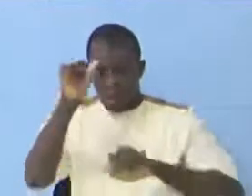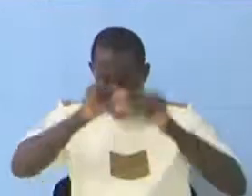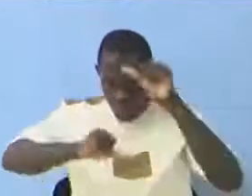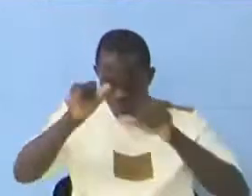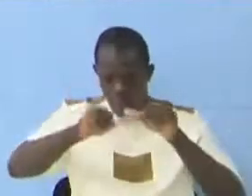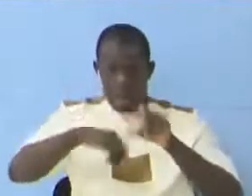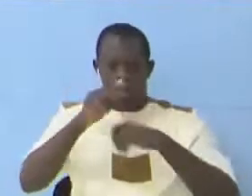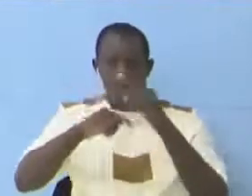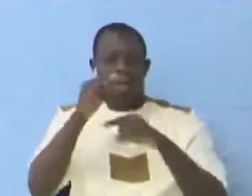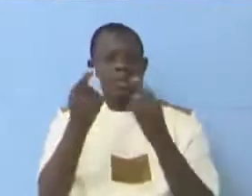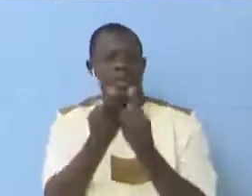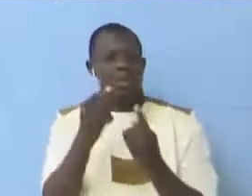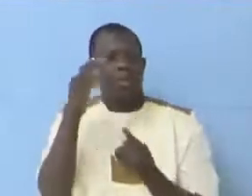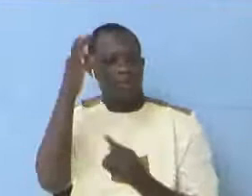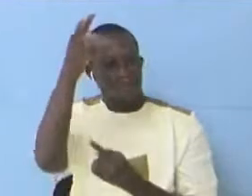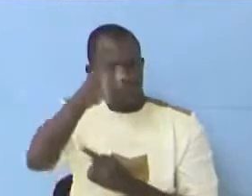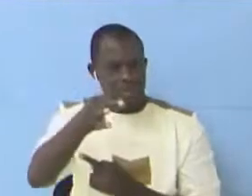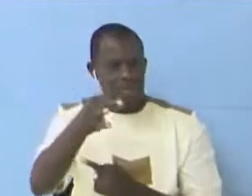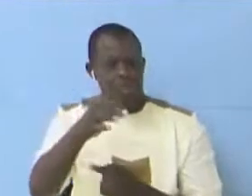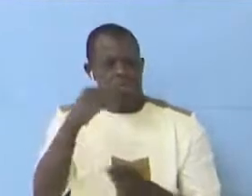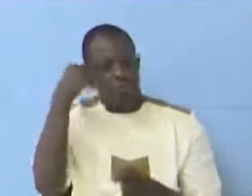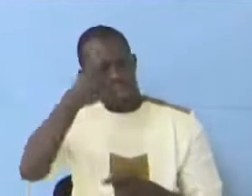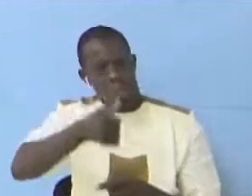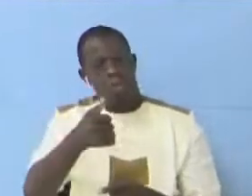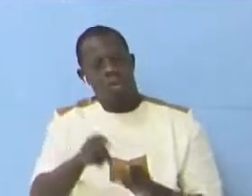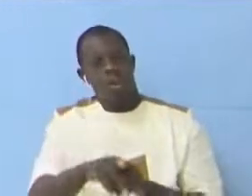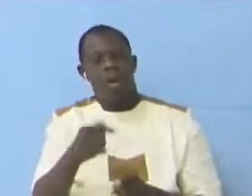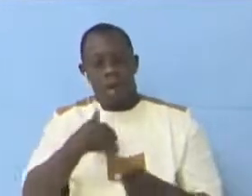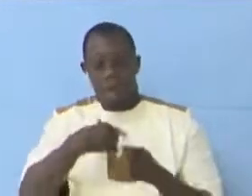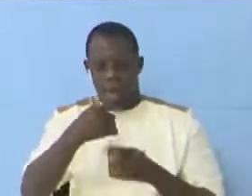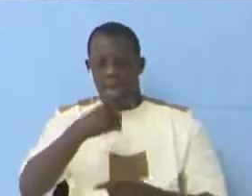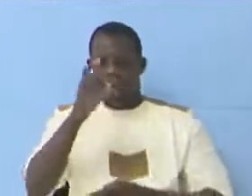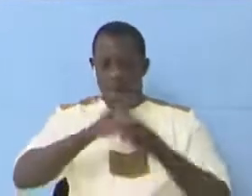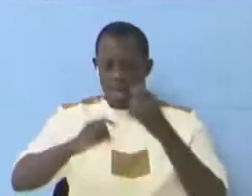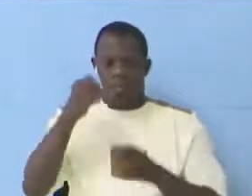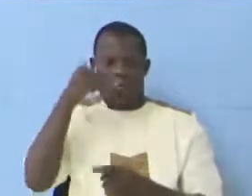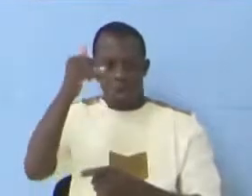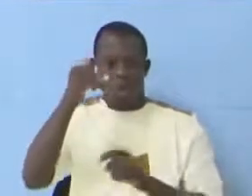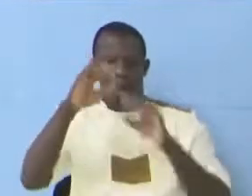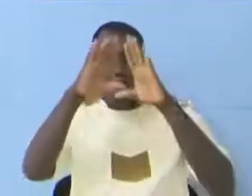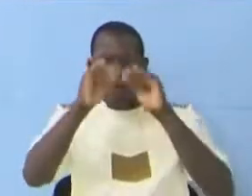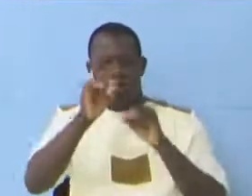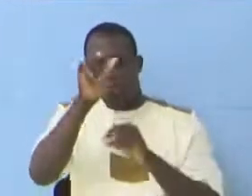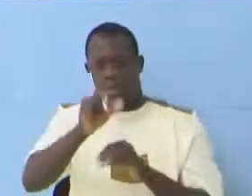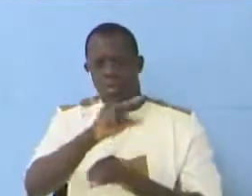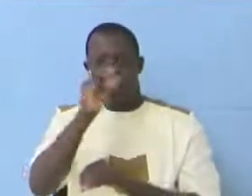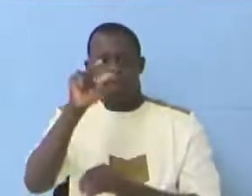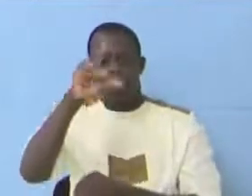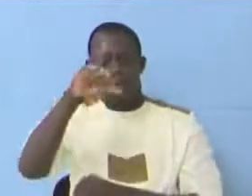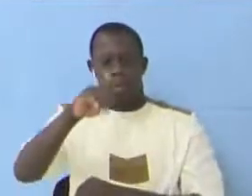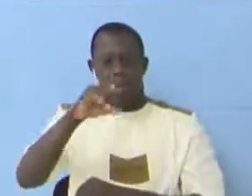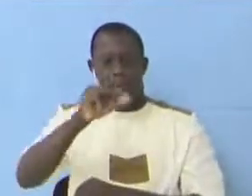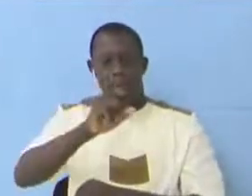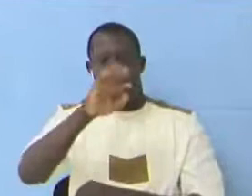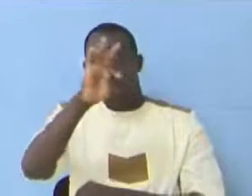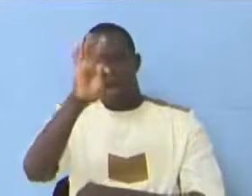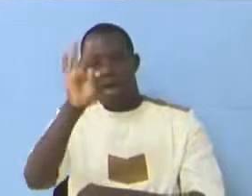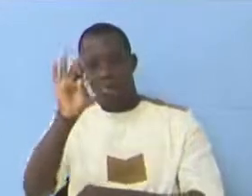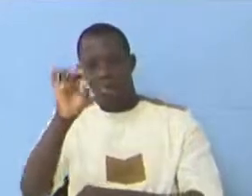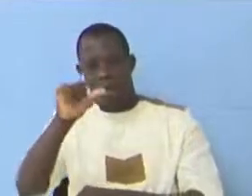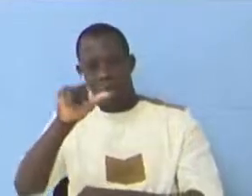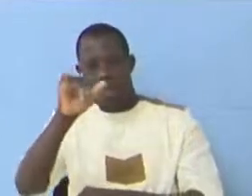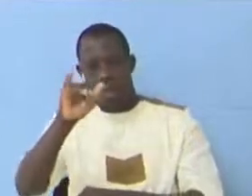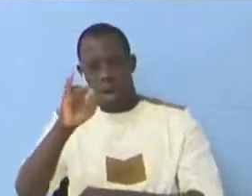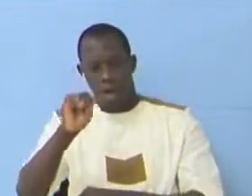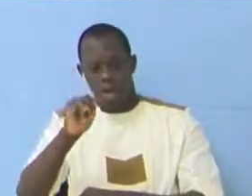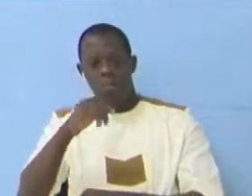called the officer from there, who was Parfai, and asked him to prepare